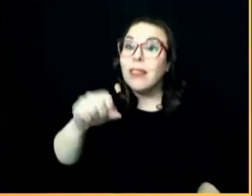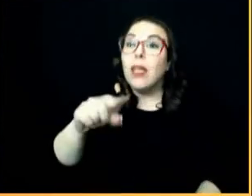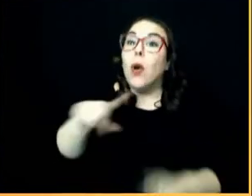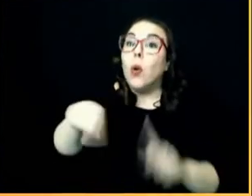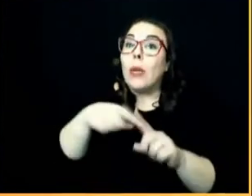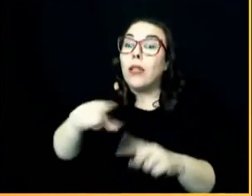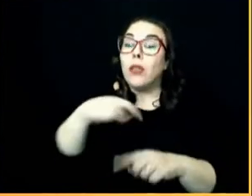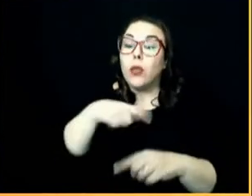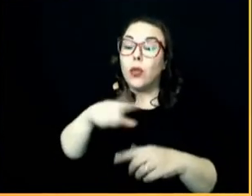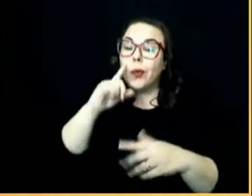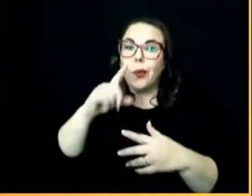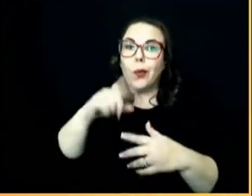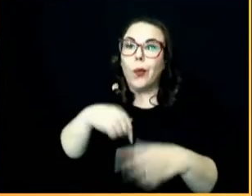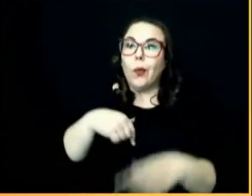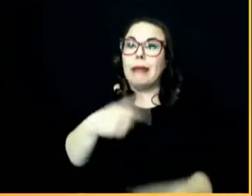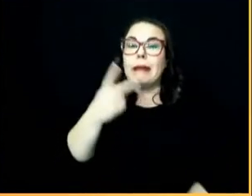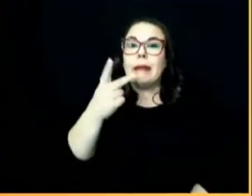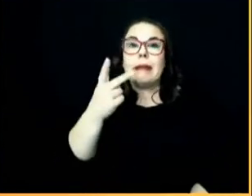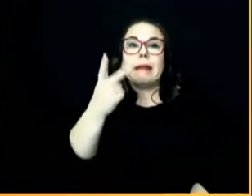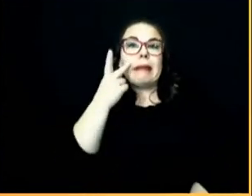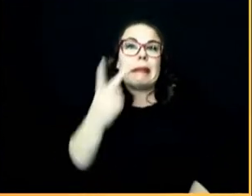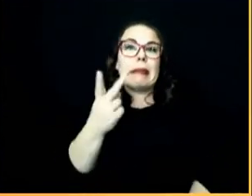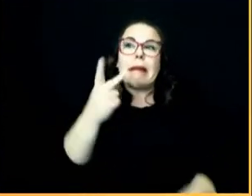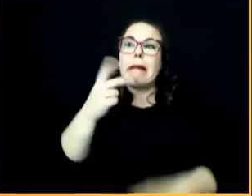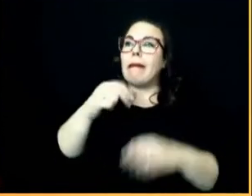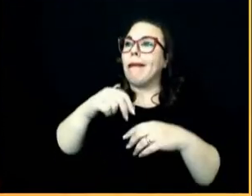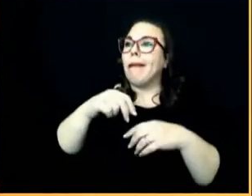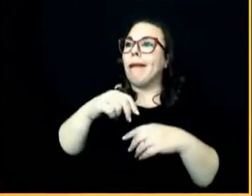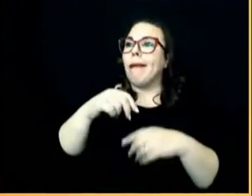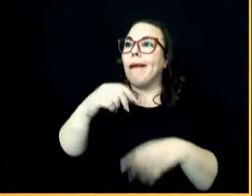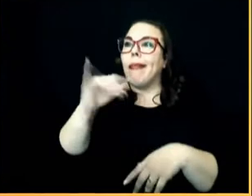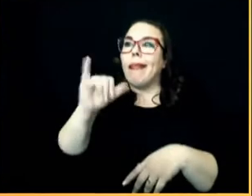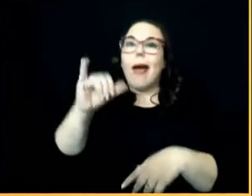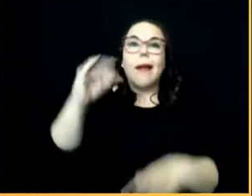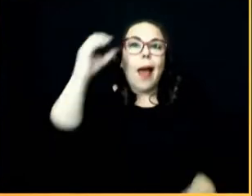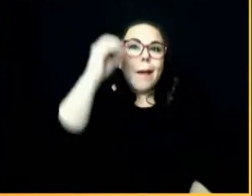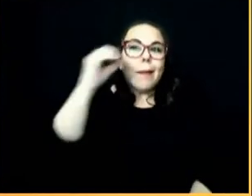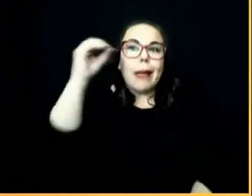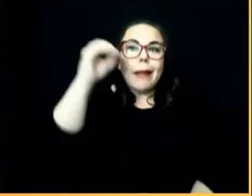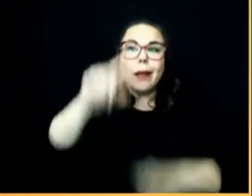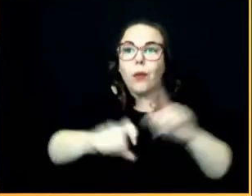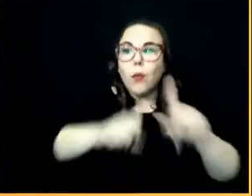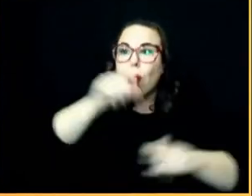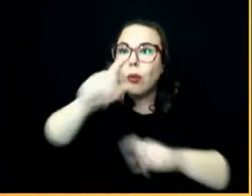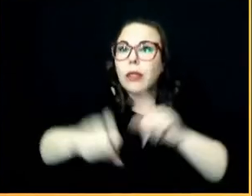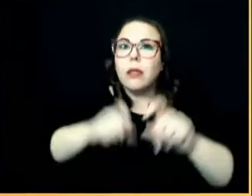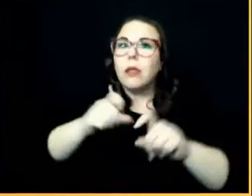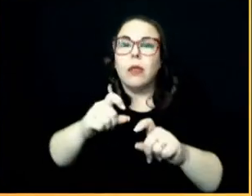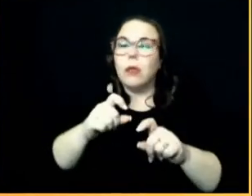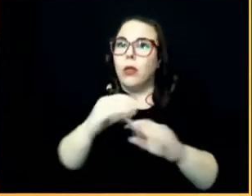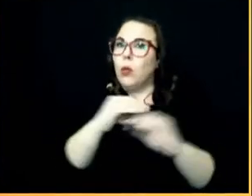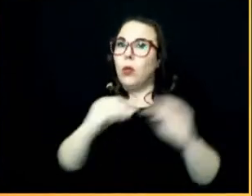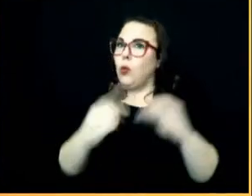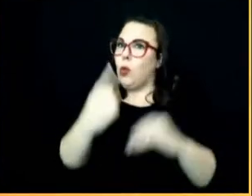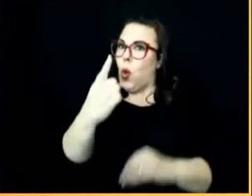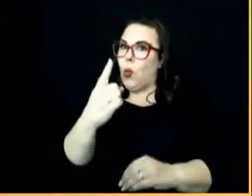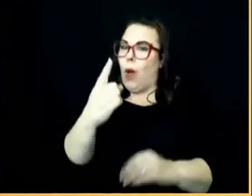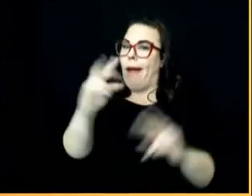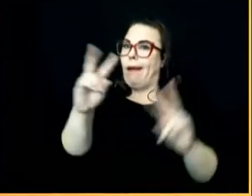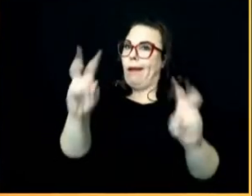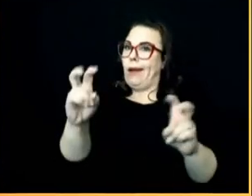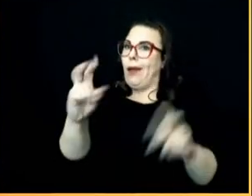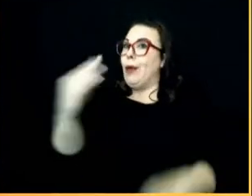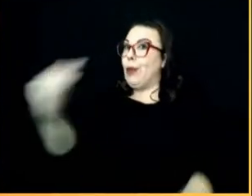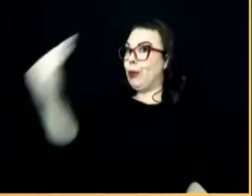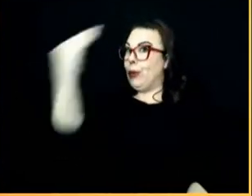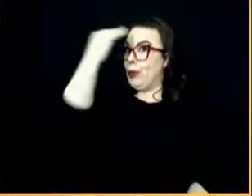at like public opinion polling, like several years ago, almost no one in the country knew an openly transgender person. Of